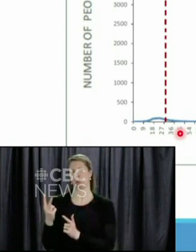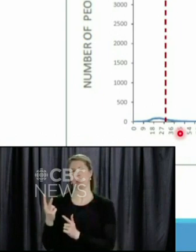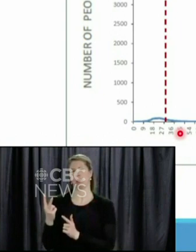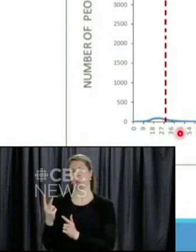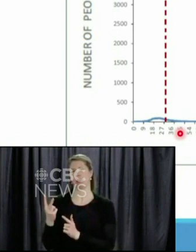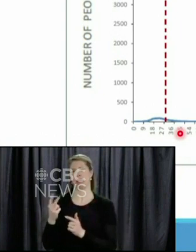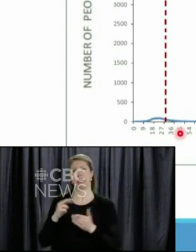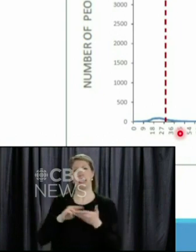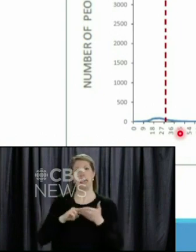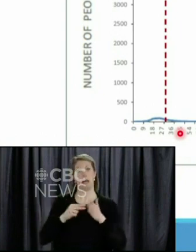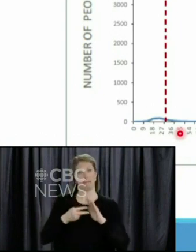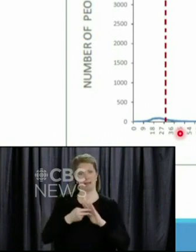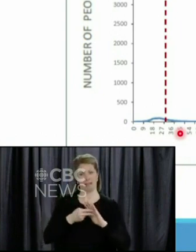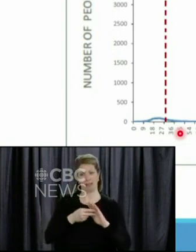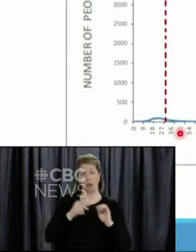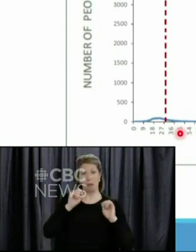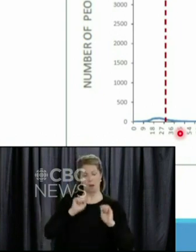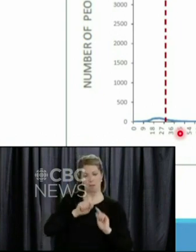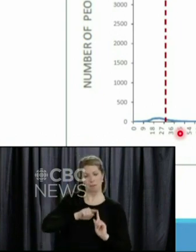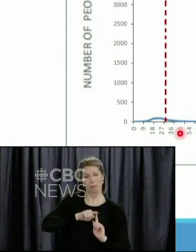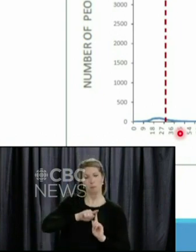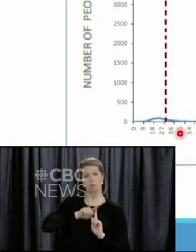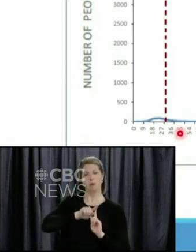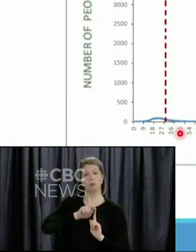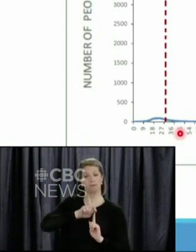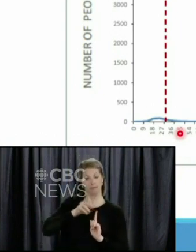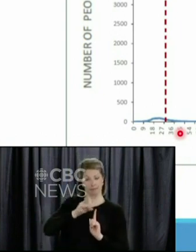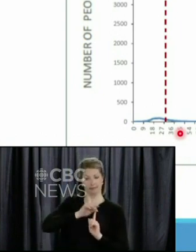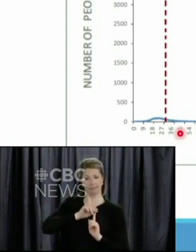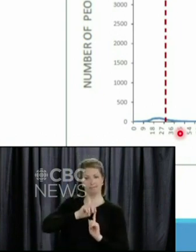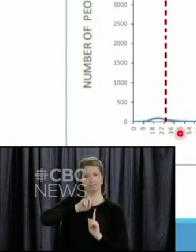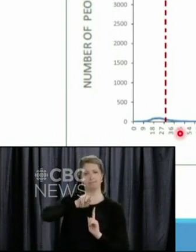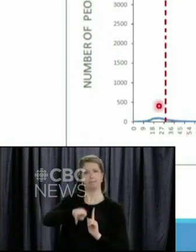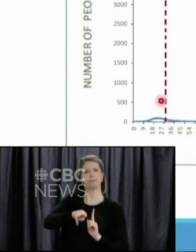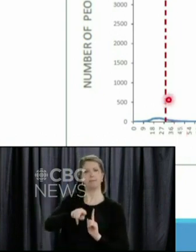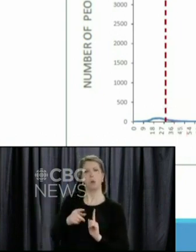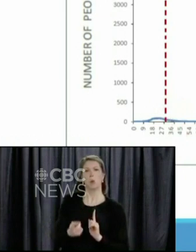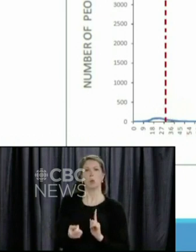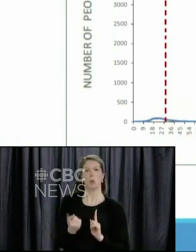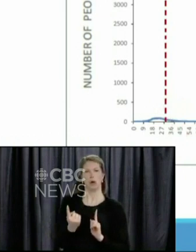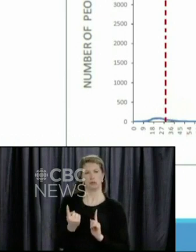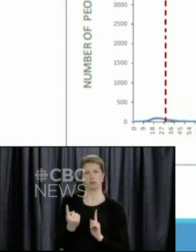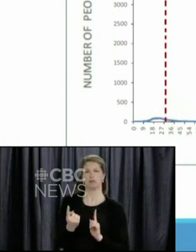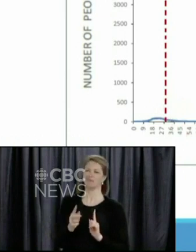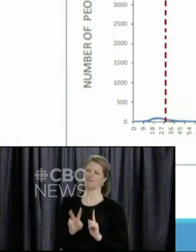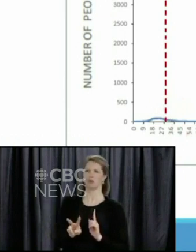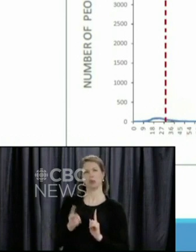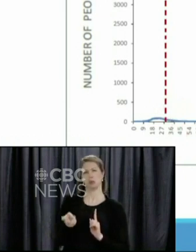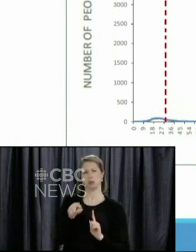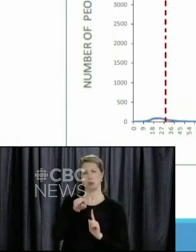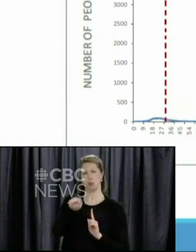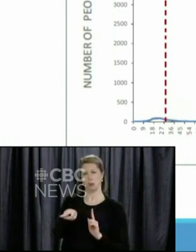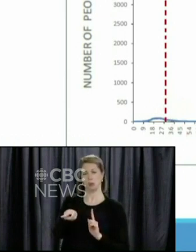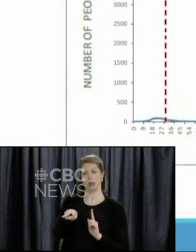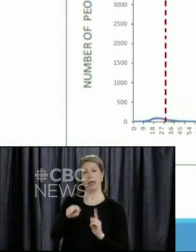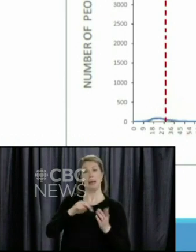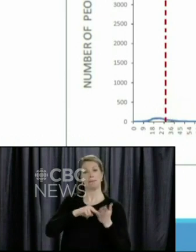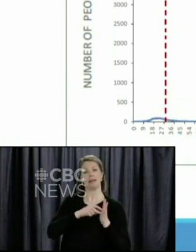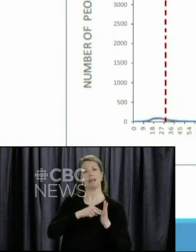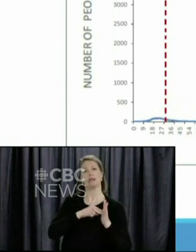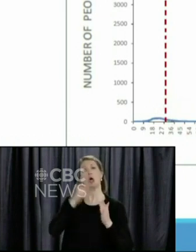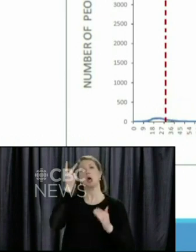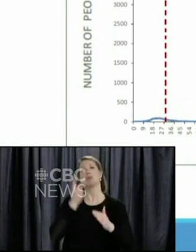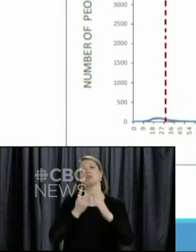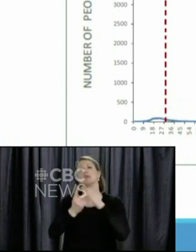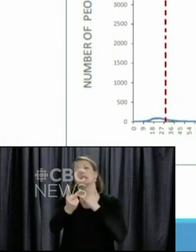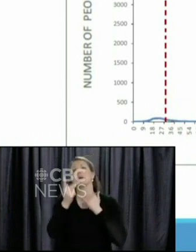increase, and so 20% increase at each generation will eventually lead to a rise in numbers, and this rise